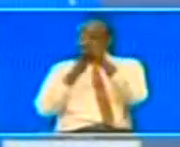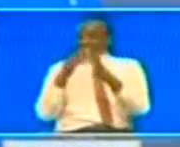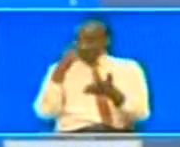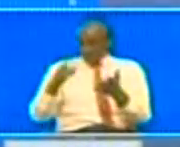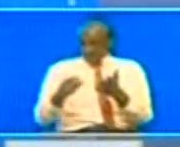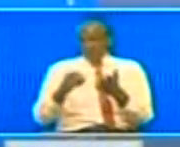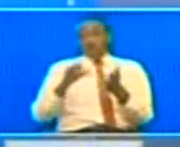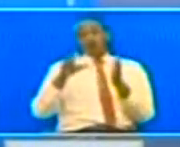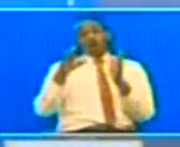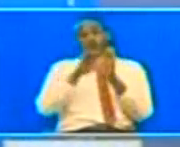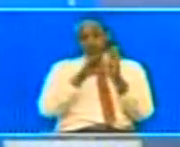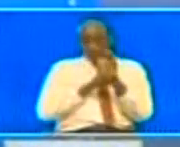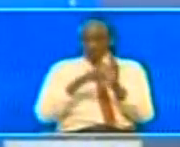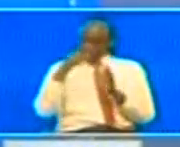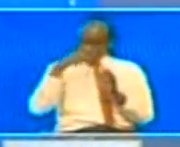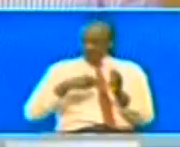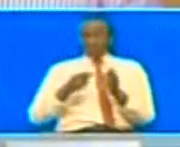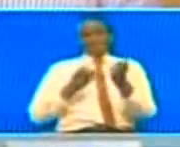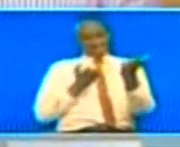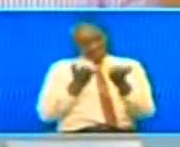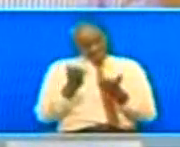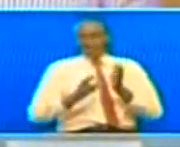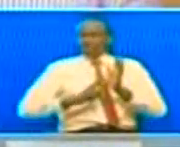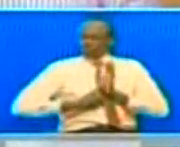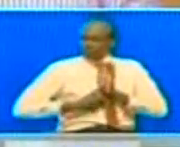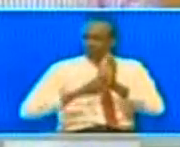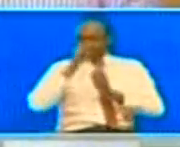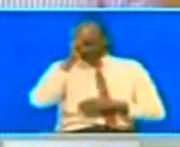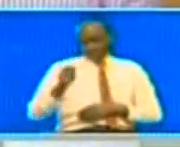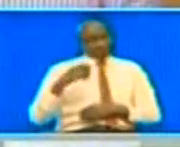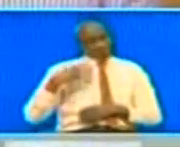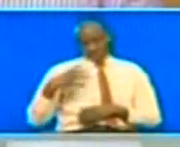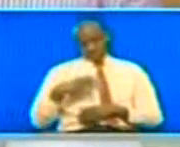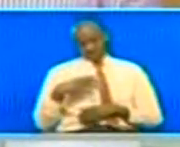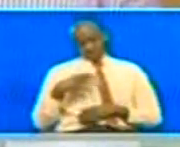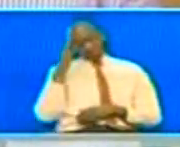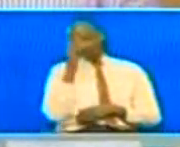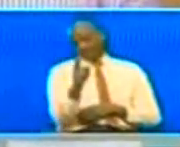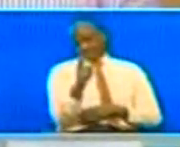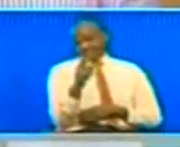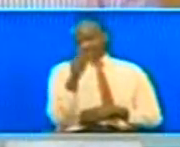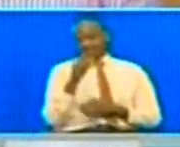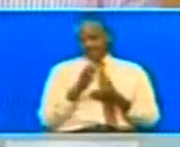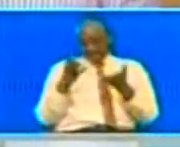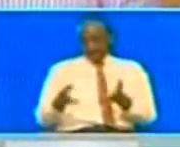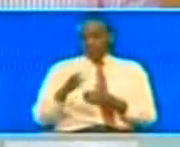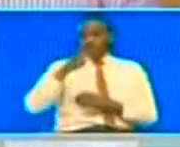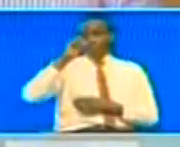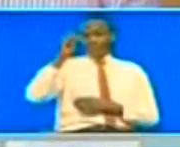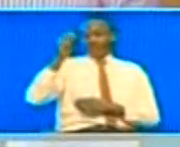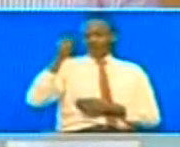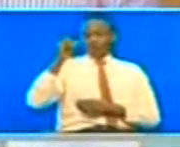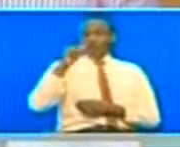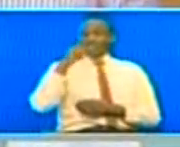Constitution requires them to serve and demonstrate respect for the people. And in fact, Manoa Esipisu says the